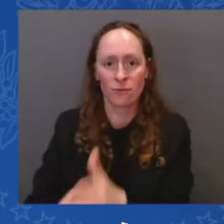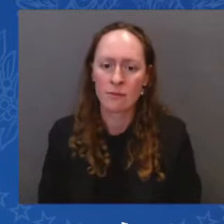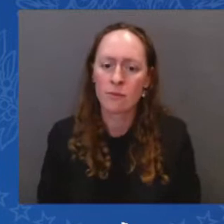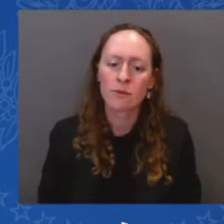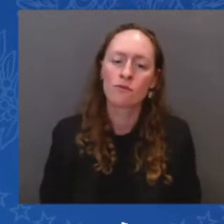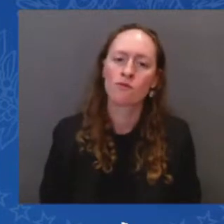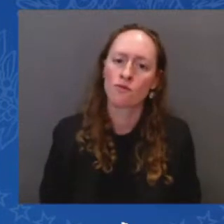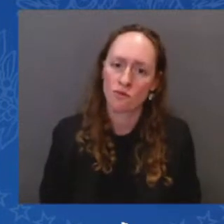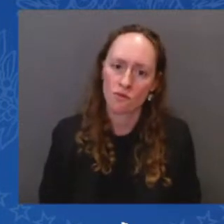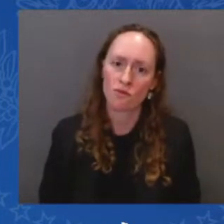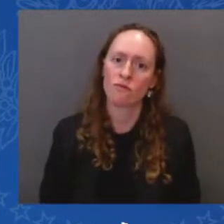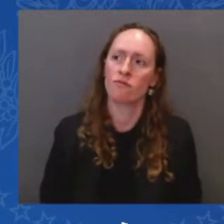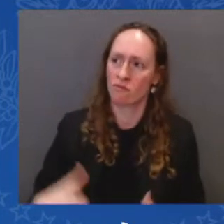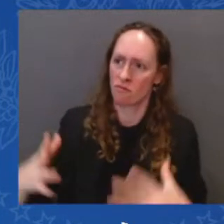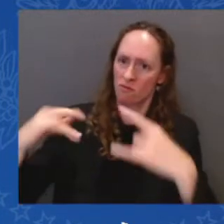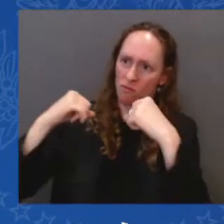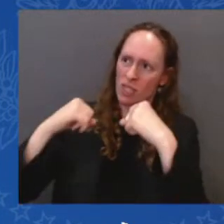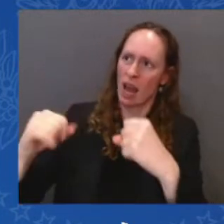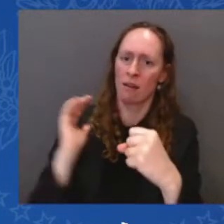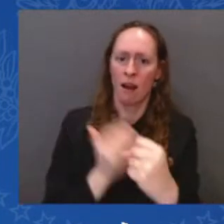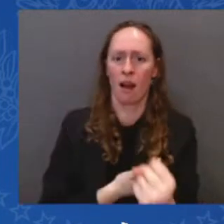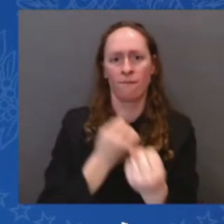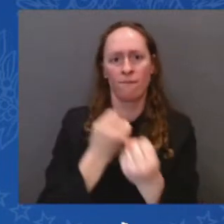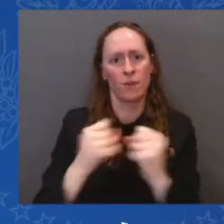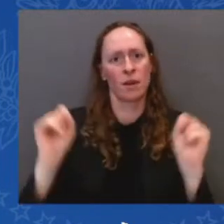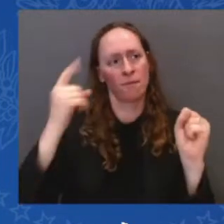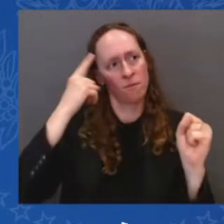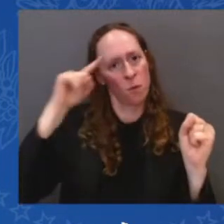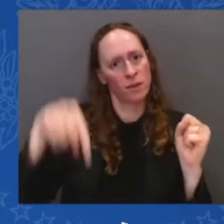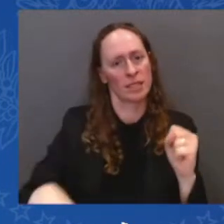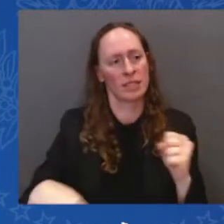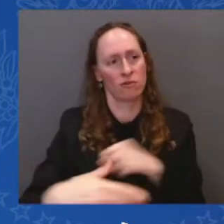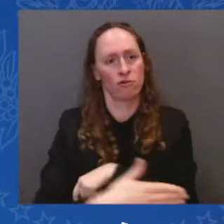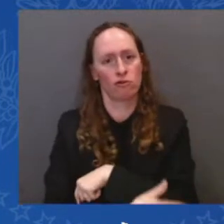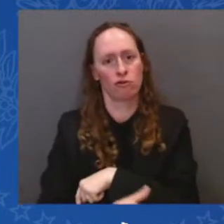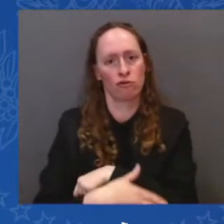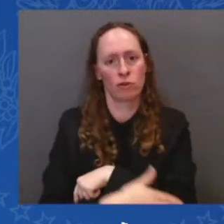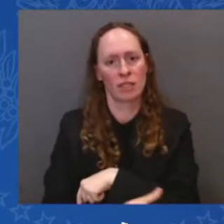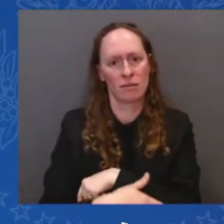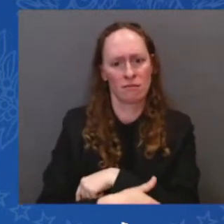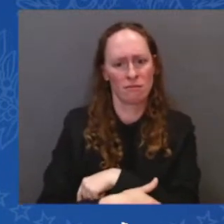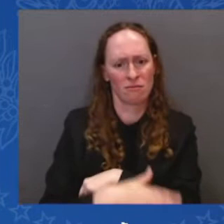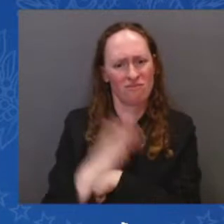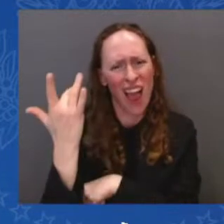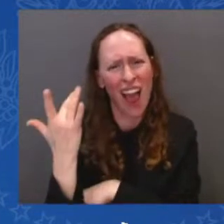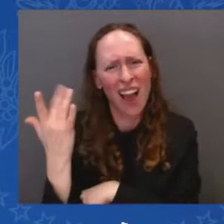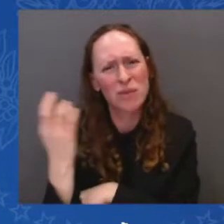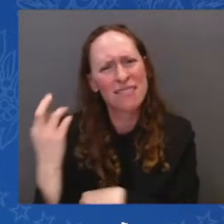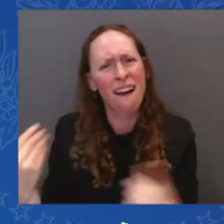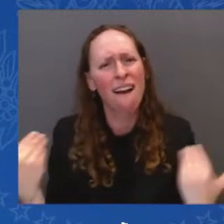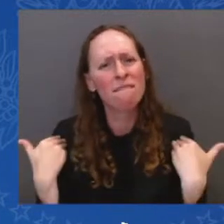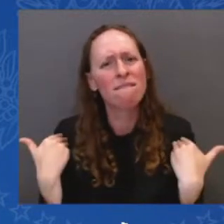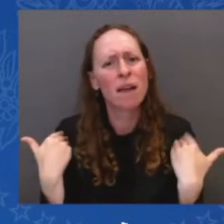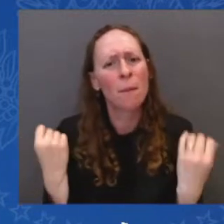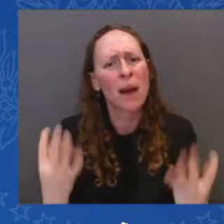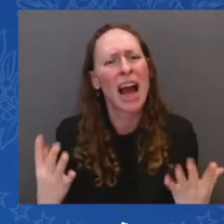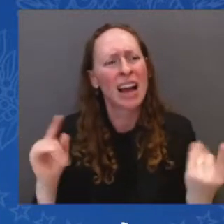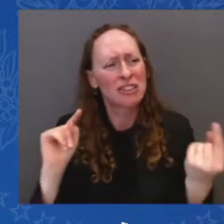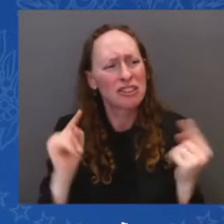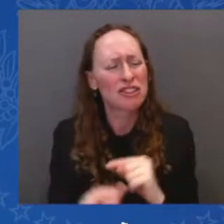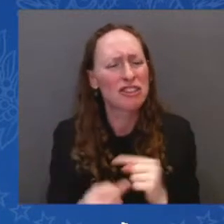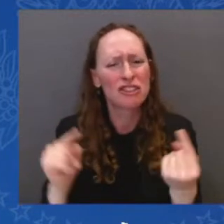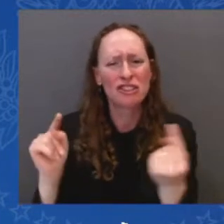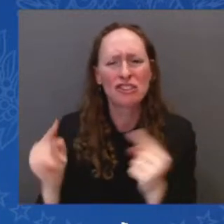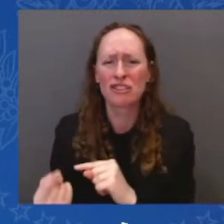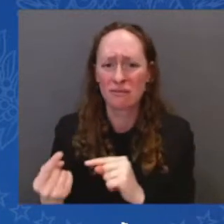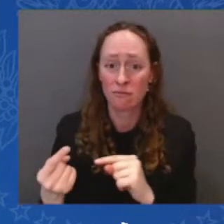must not have done so in vain. The millions wounded in our nation's wars did not sacrifice their